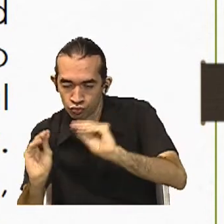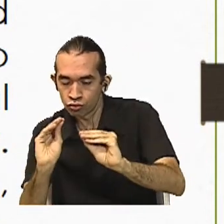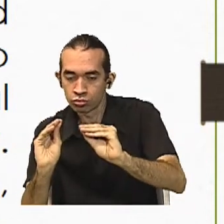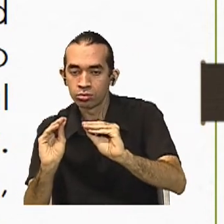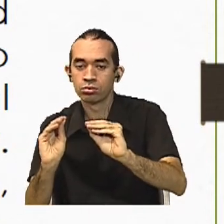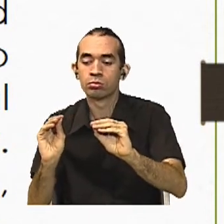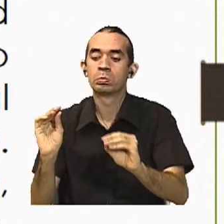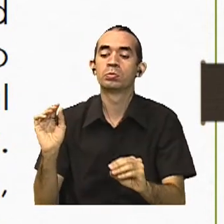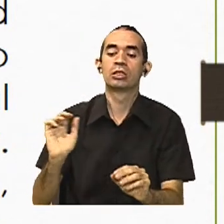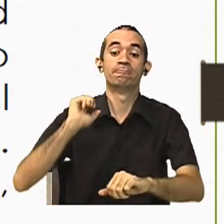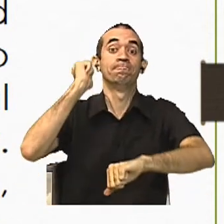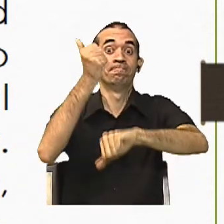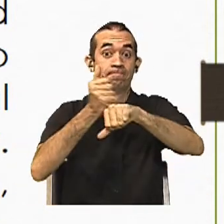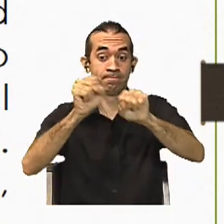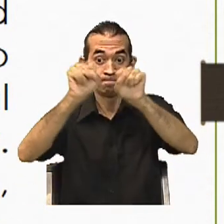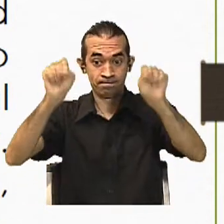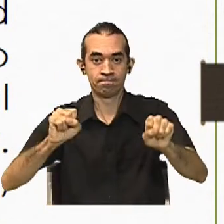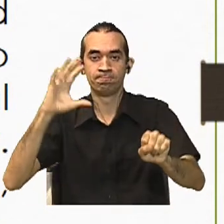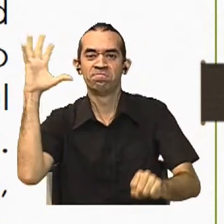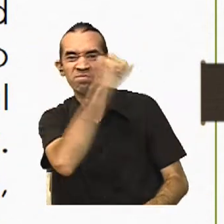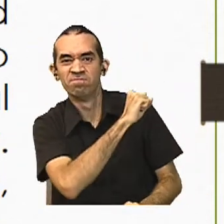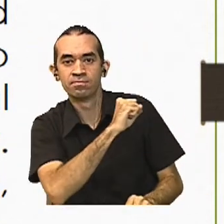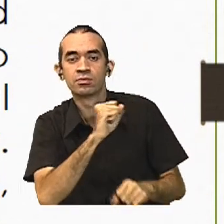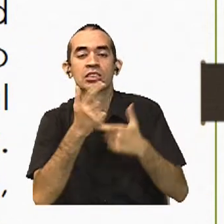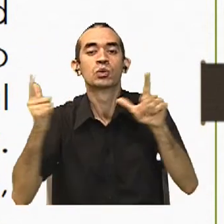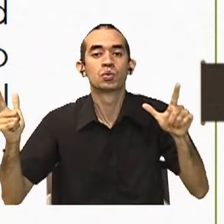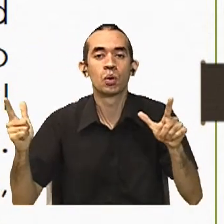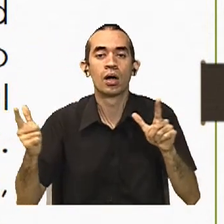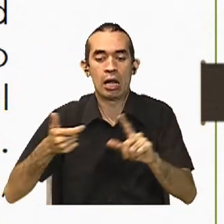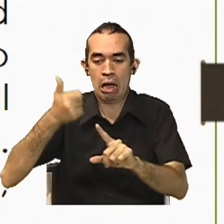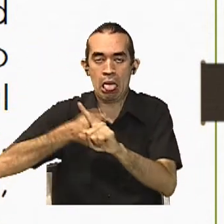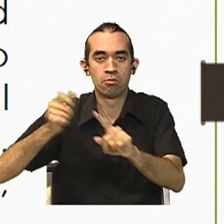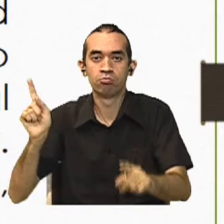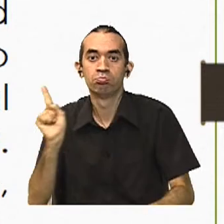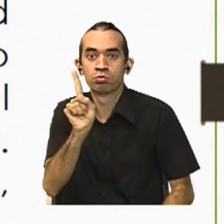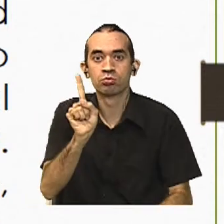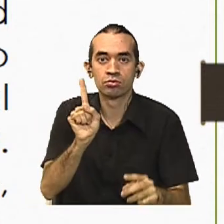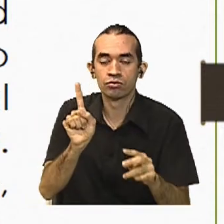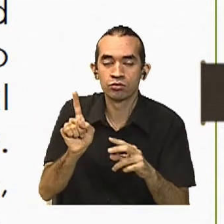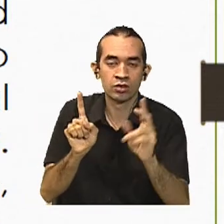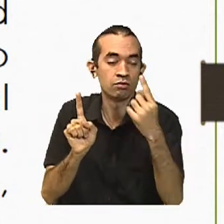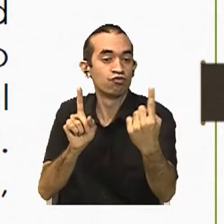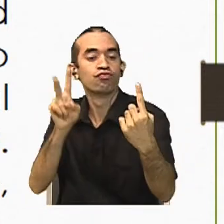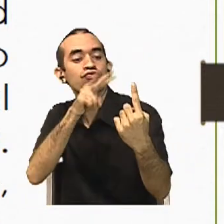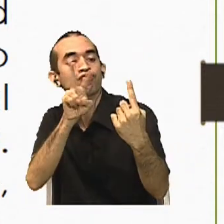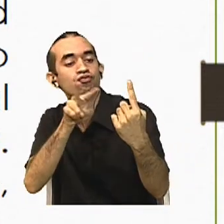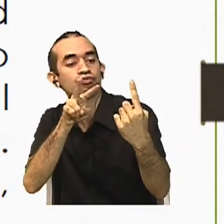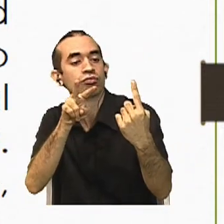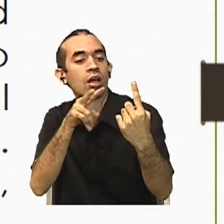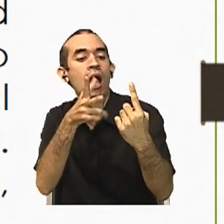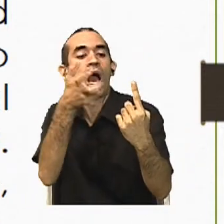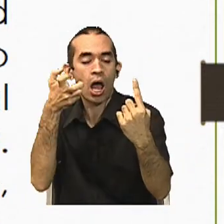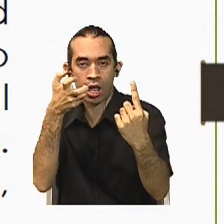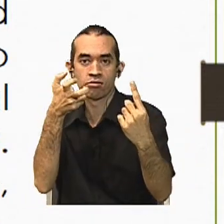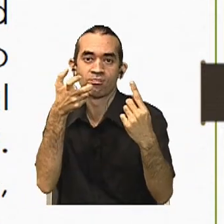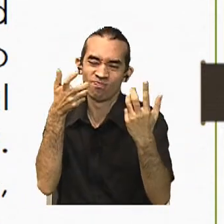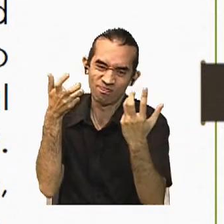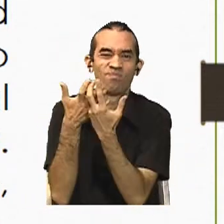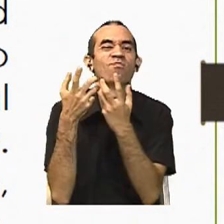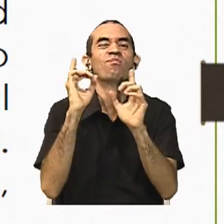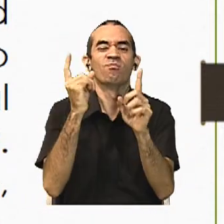to identify which language an individual speaker spoke with very high